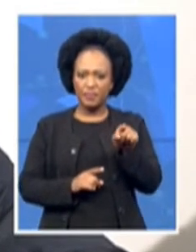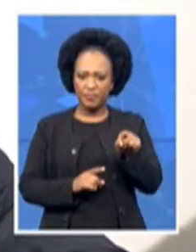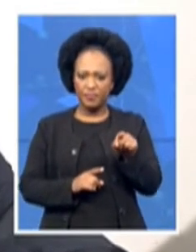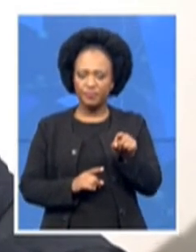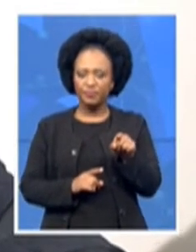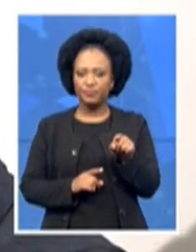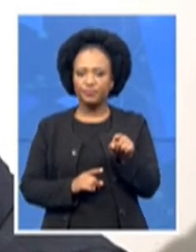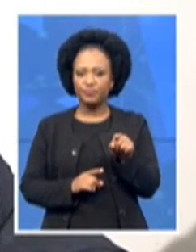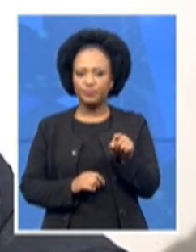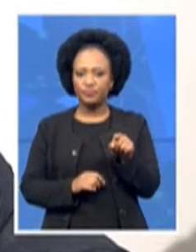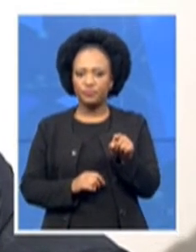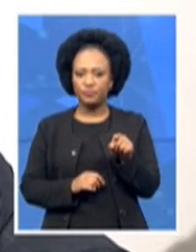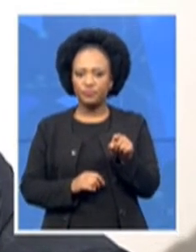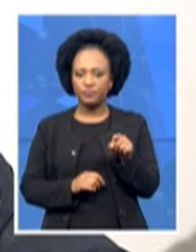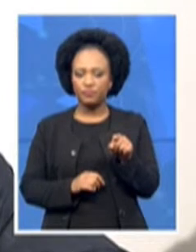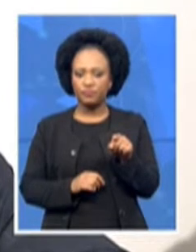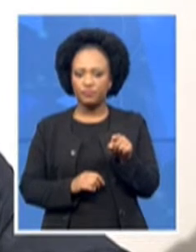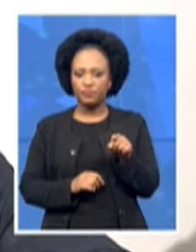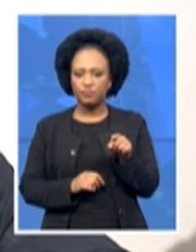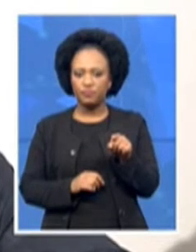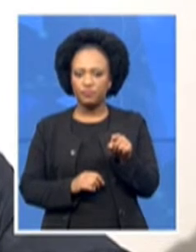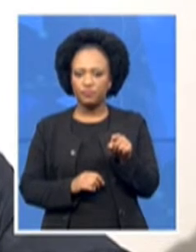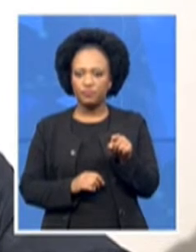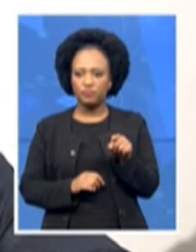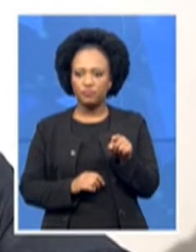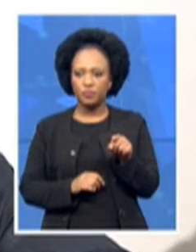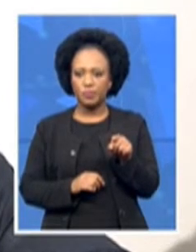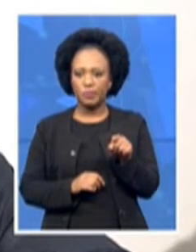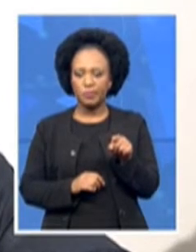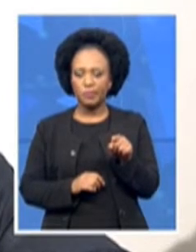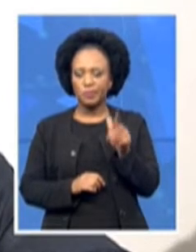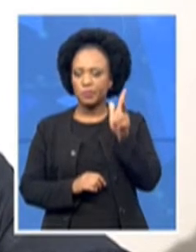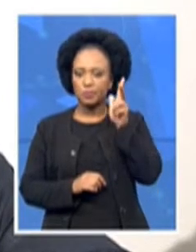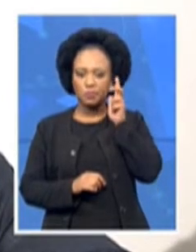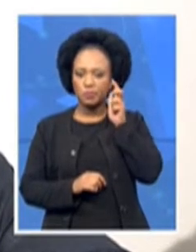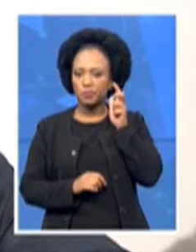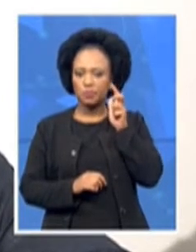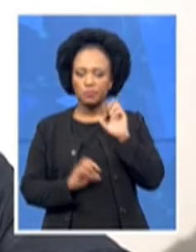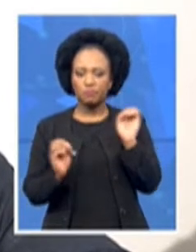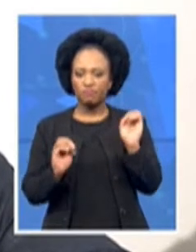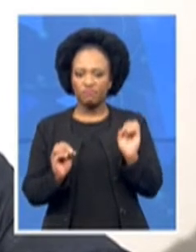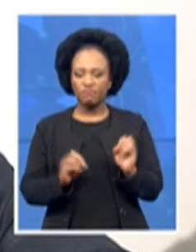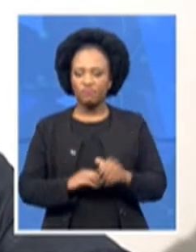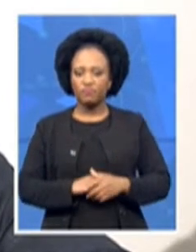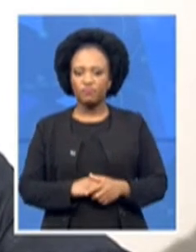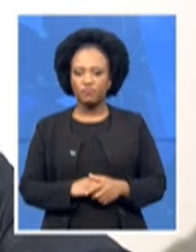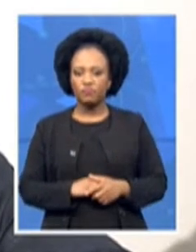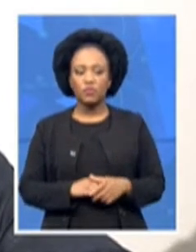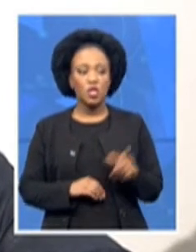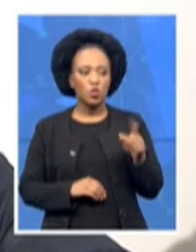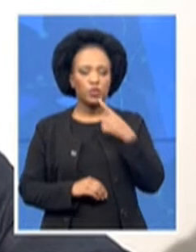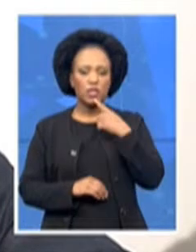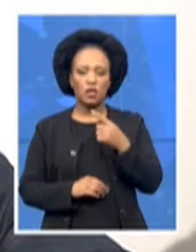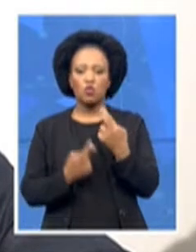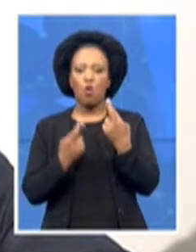of the year in terms of vaccination. You said that you're hoping to vaccinate about 70% of the population by the end of the year. But in reality, we've only